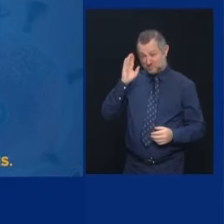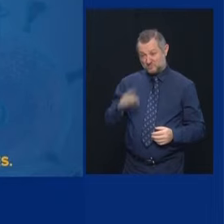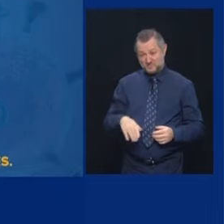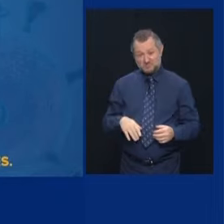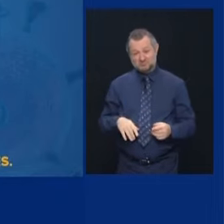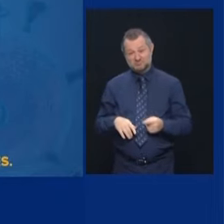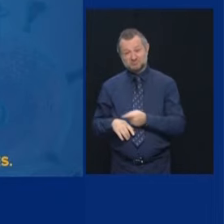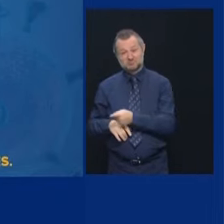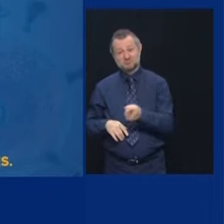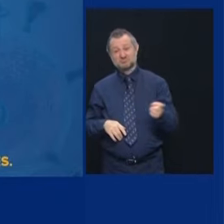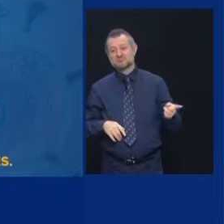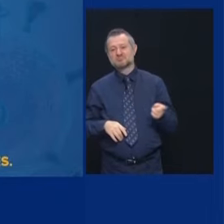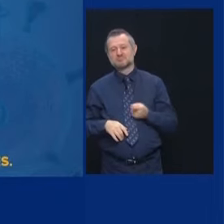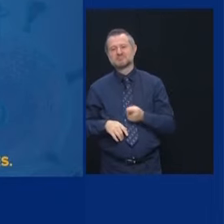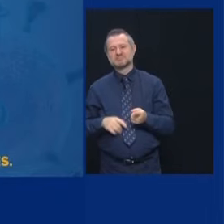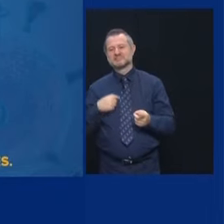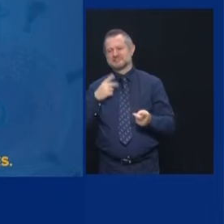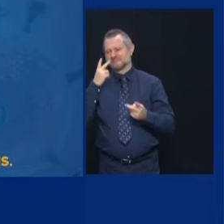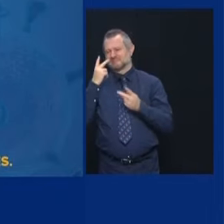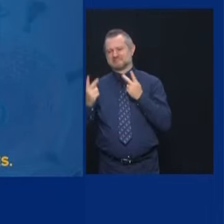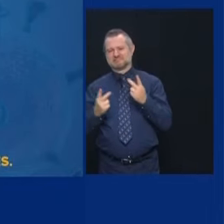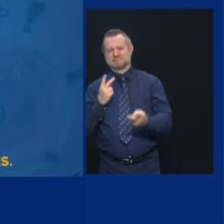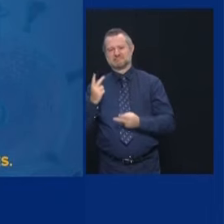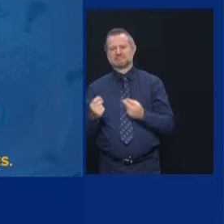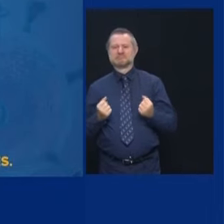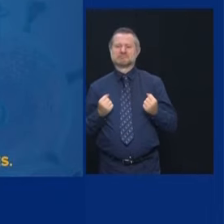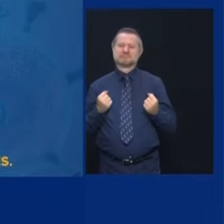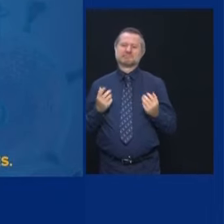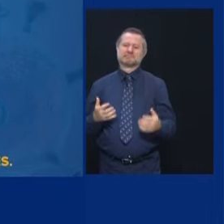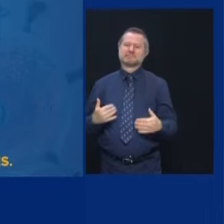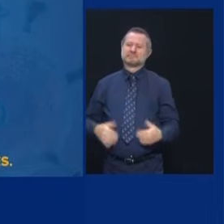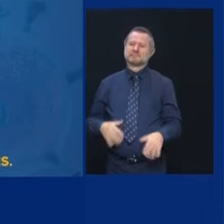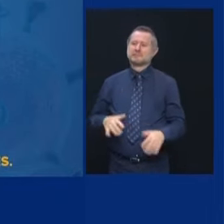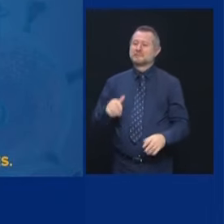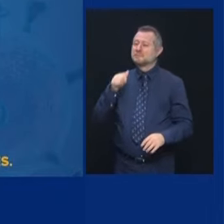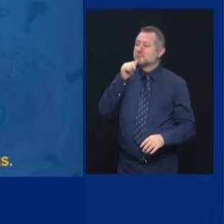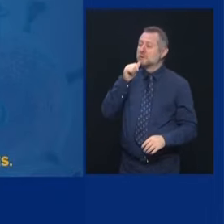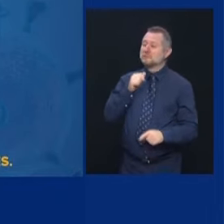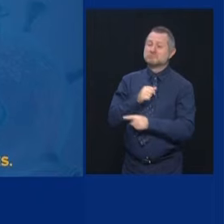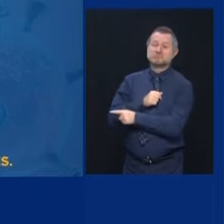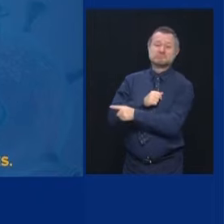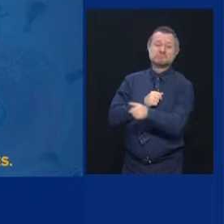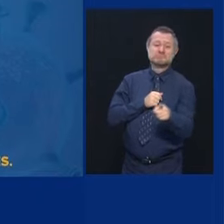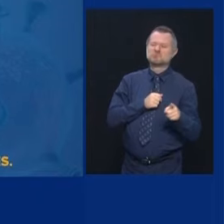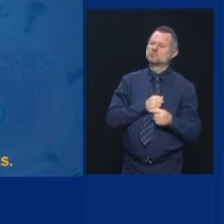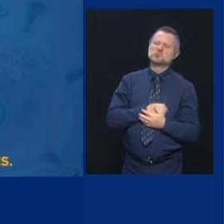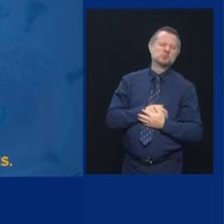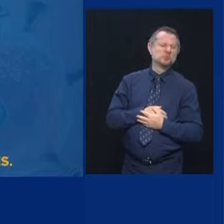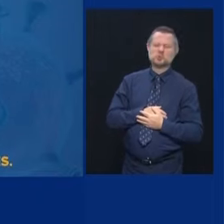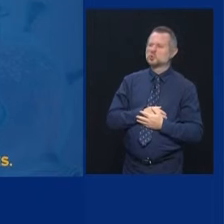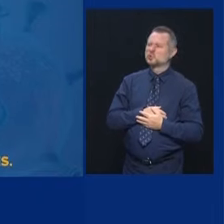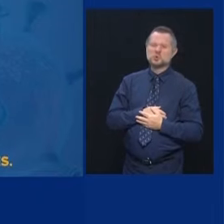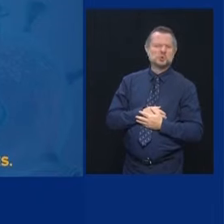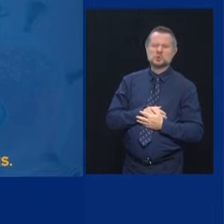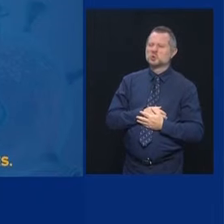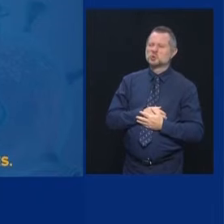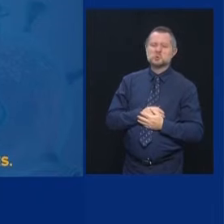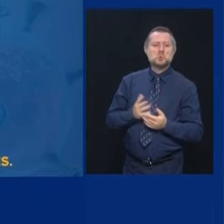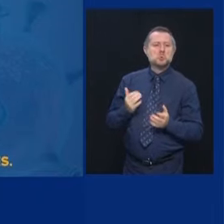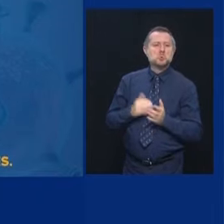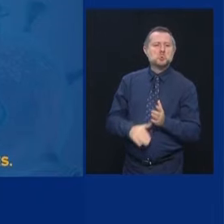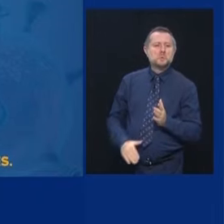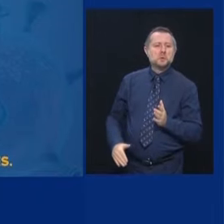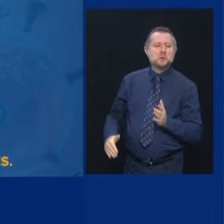experience before. This is the bars and restaurants story. Week after week after week, we have to do